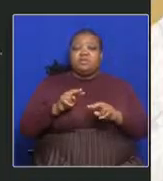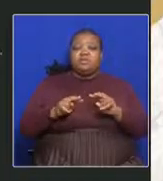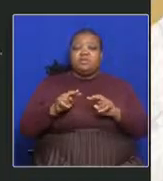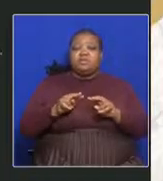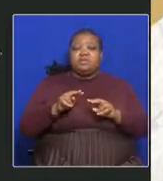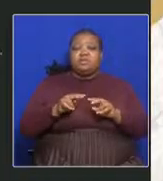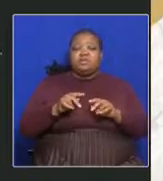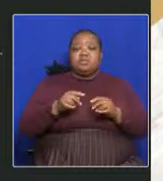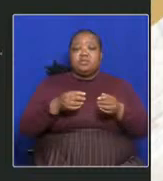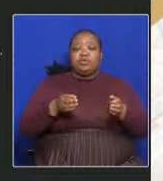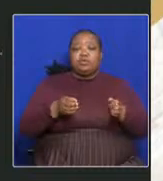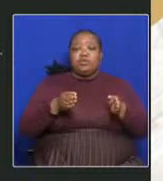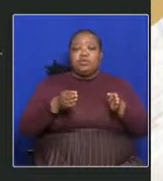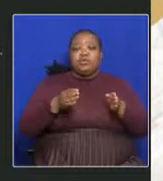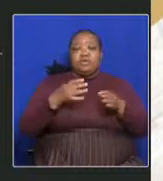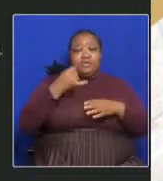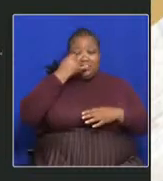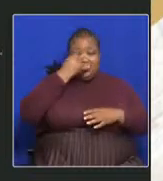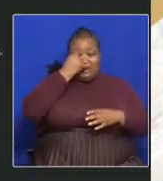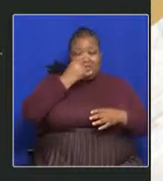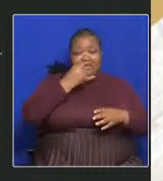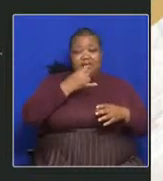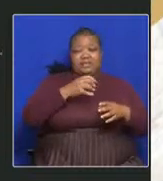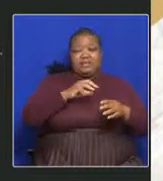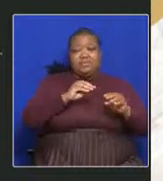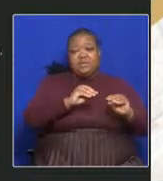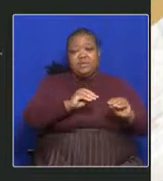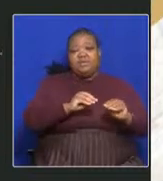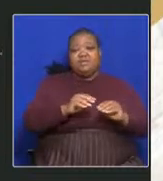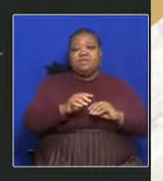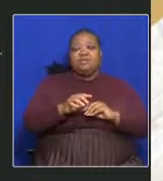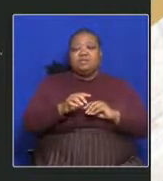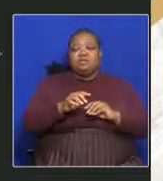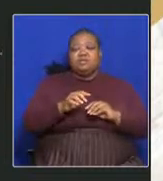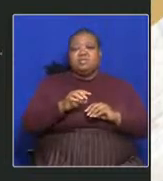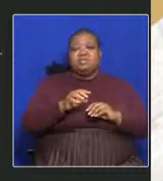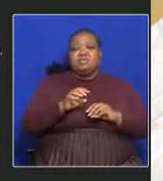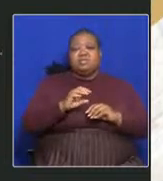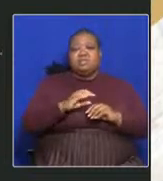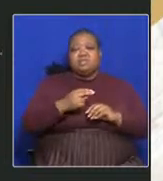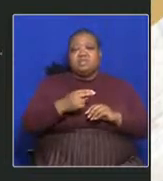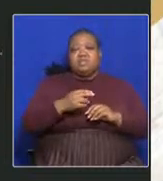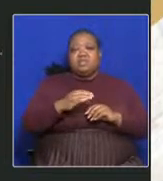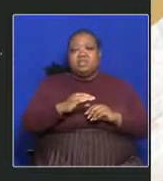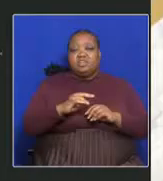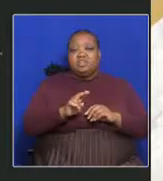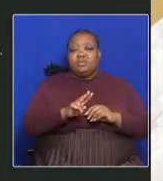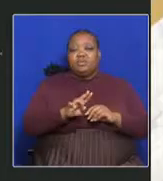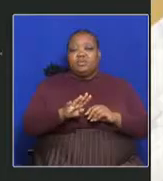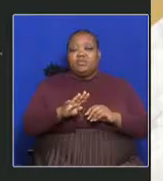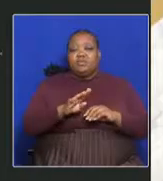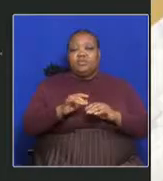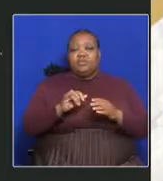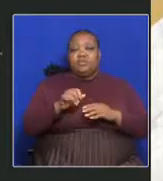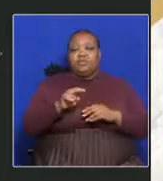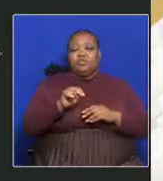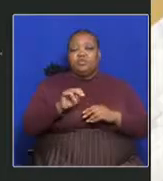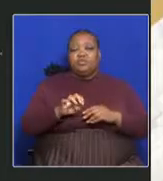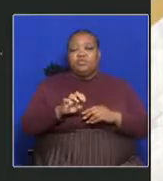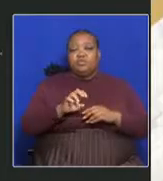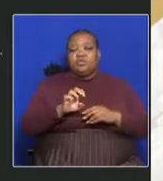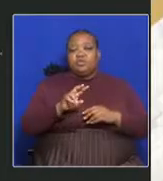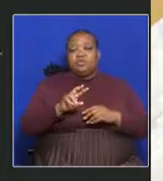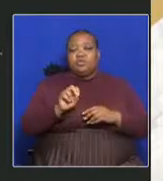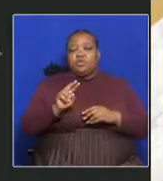with drugs at CHC Warehouse Container Depot on 24th June 2021. See attached document. Yes. So